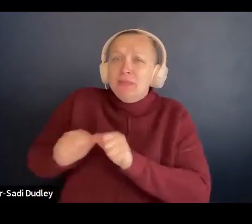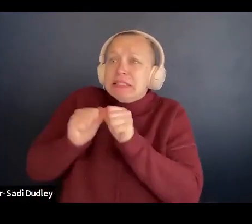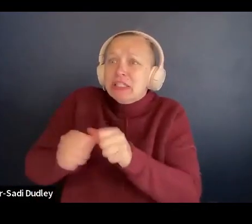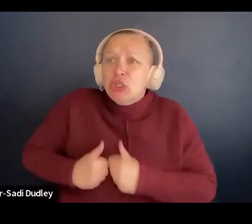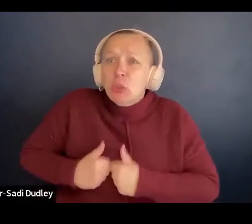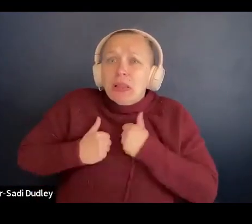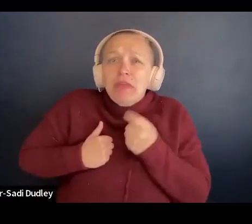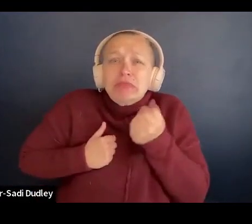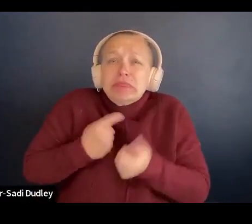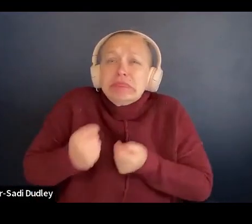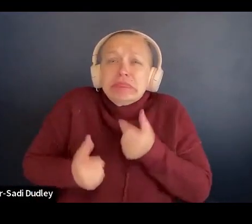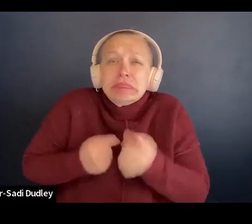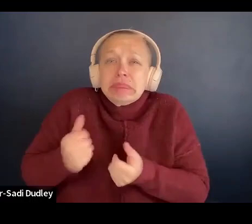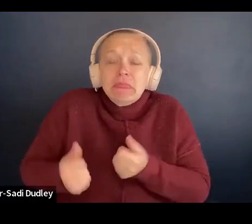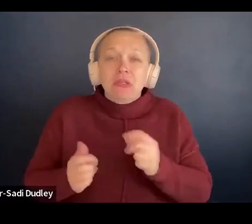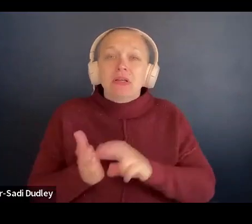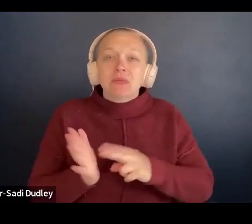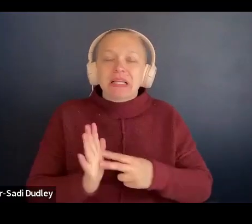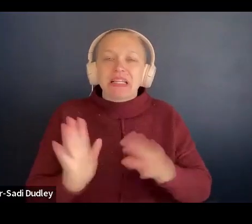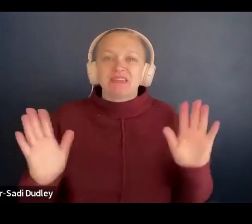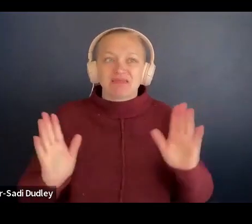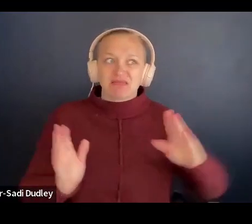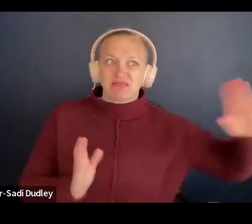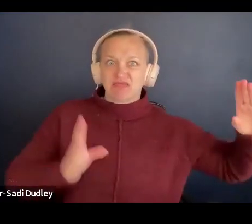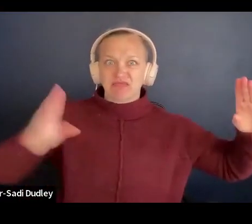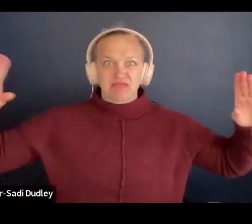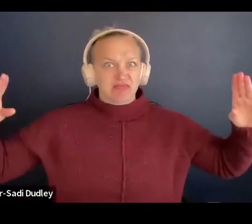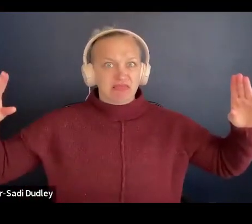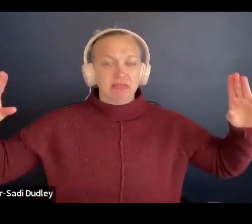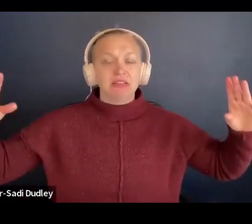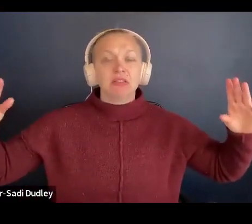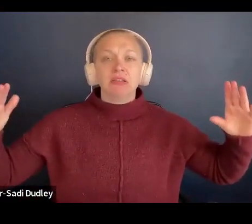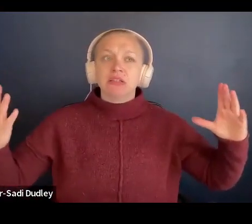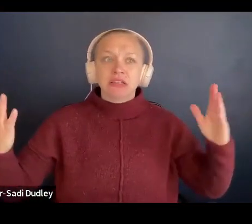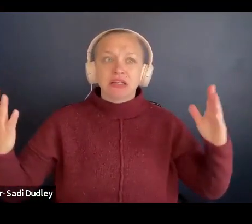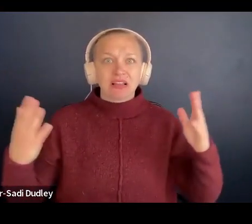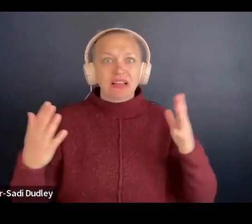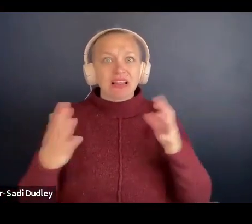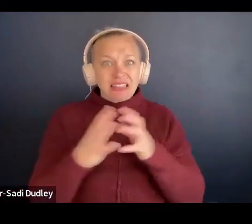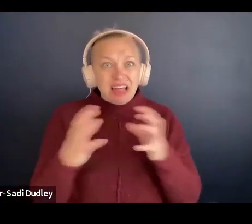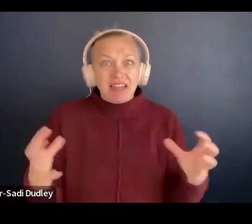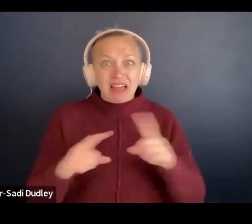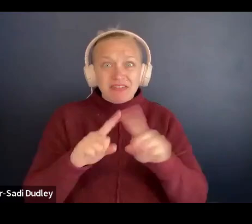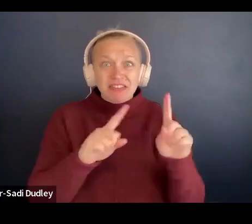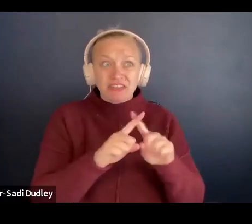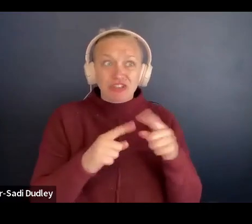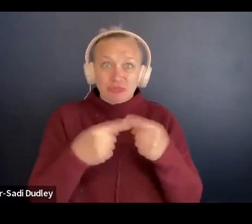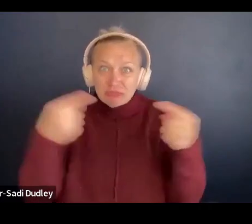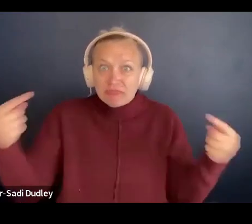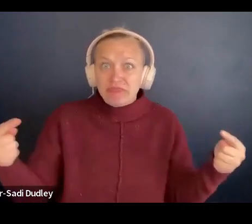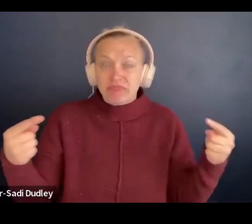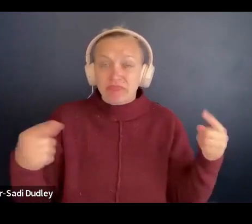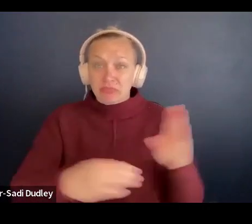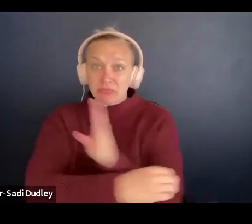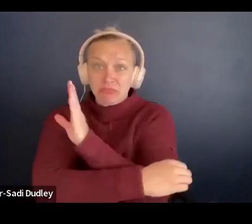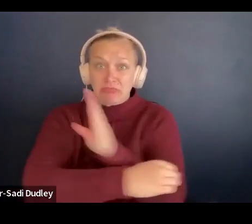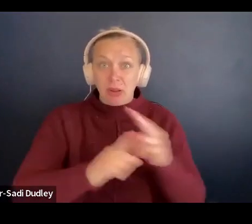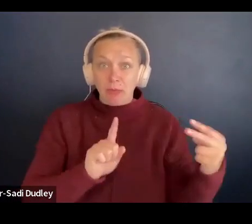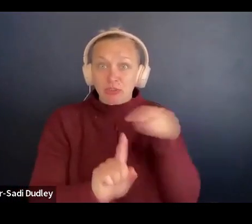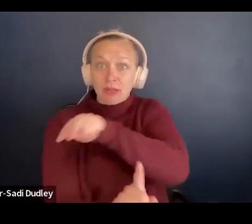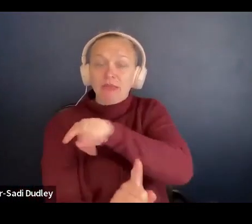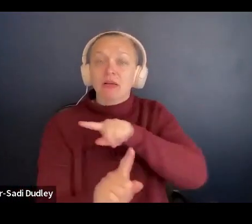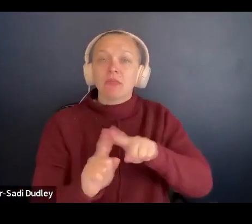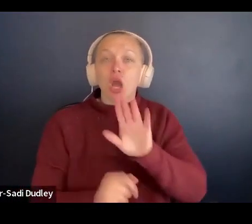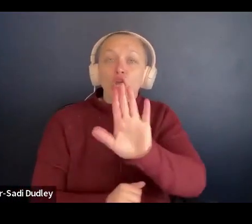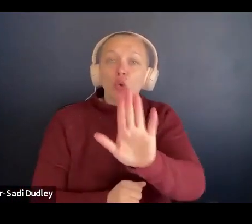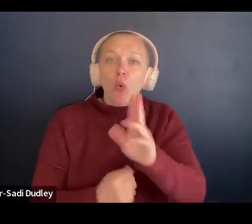want to put down someone who has similar views as you and who will honor your wishes. My